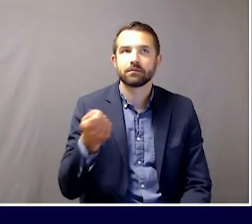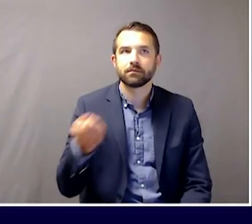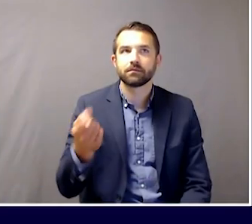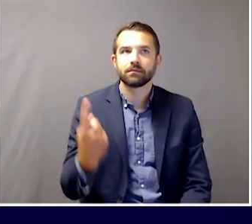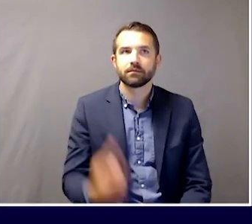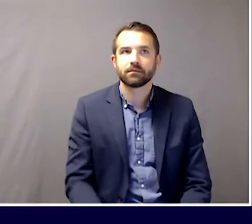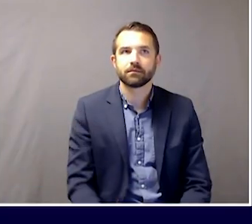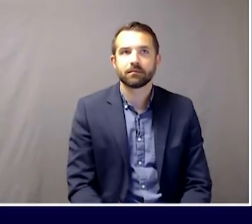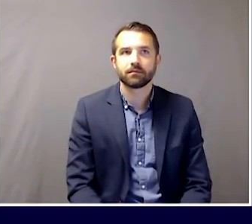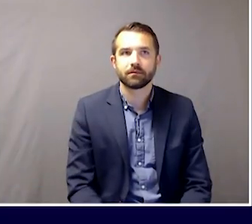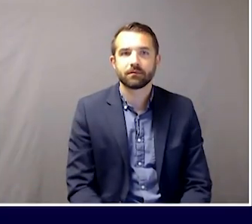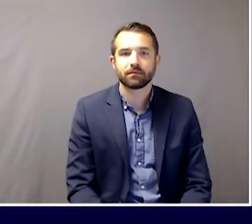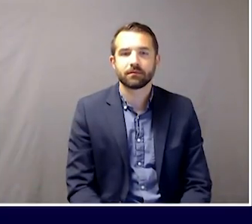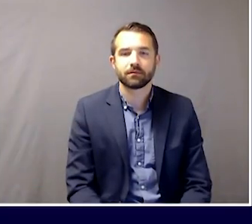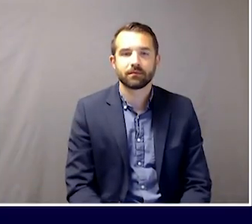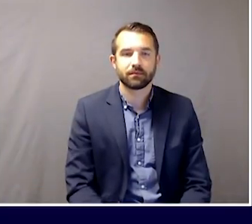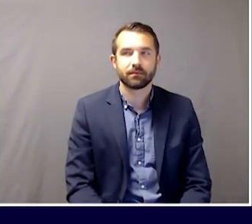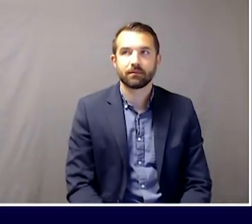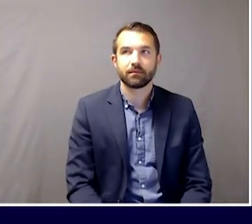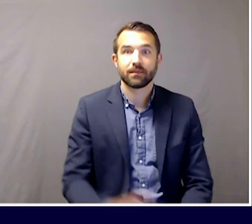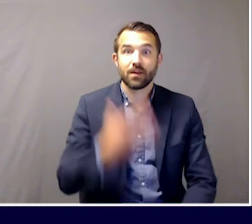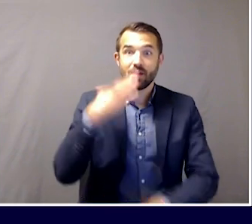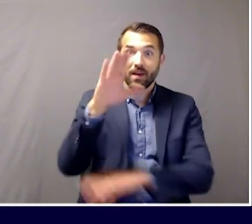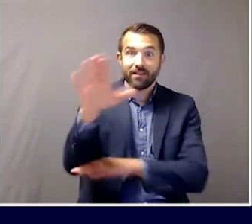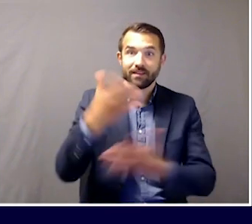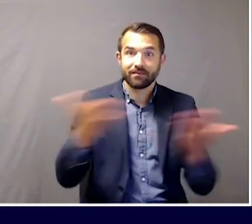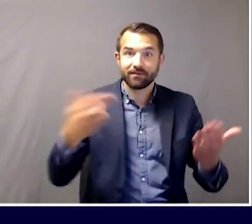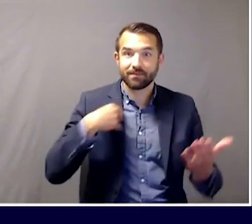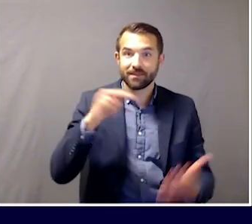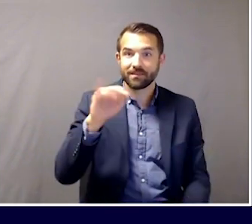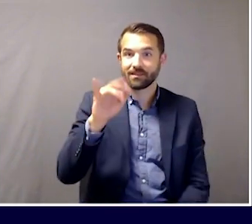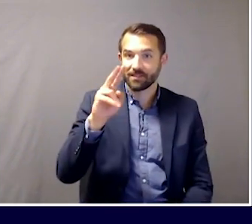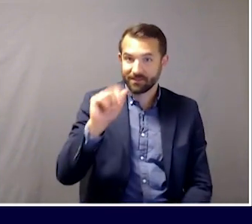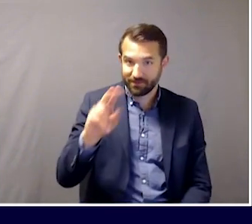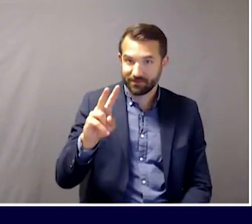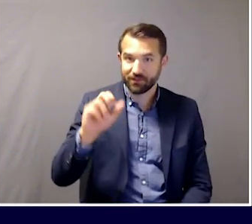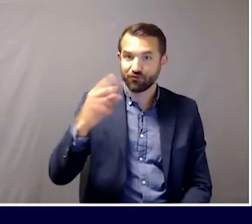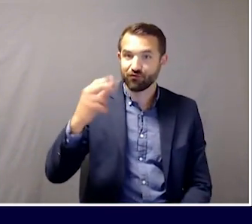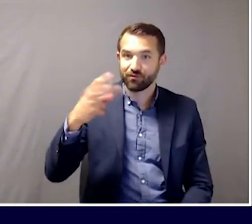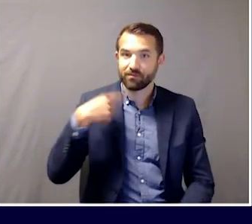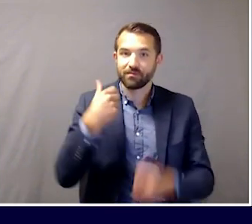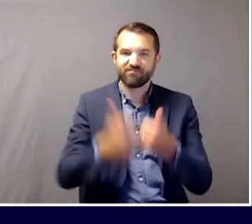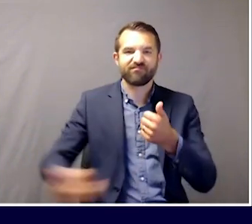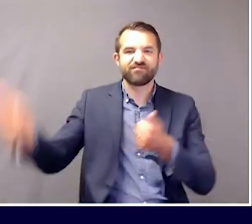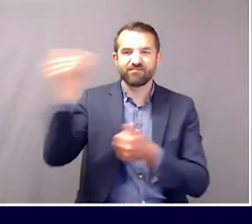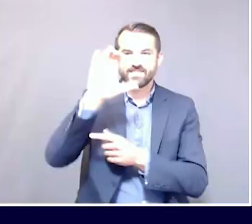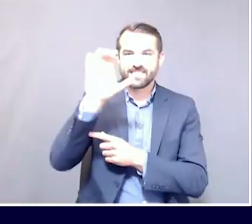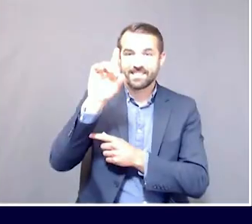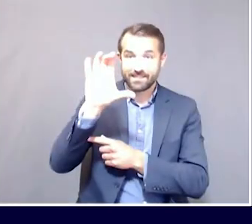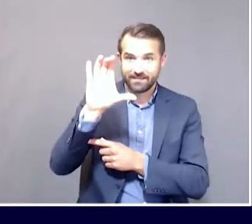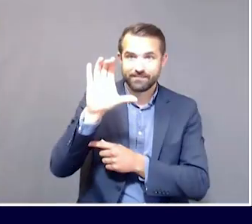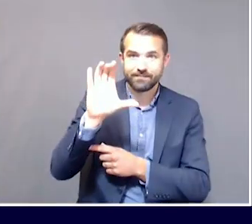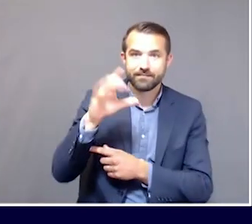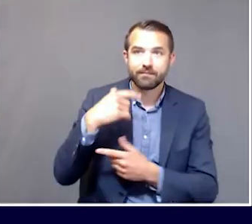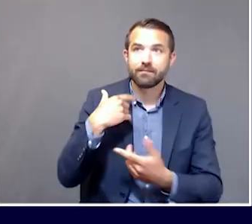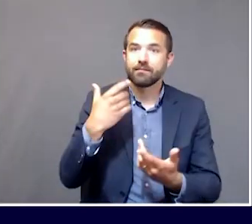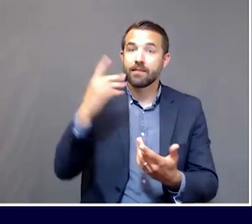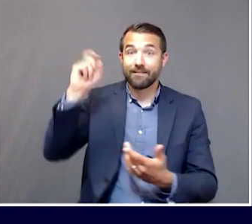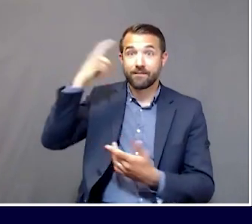Good afternoon, everyone. Again, this is Nirav Shah from the Maine CDC. We're being joined by Governor Mills right now.